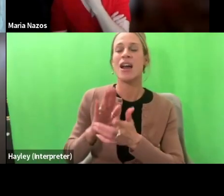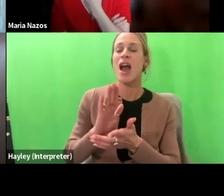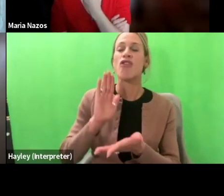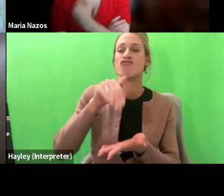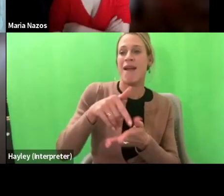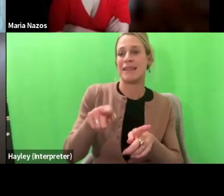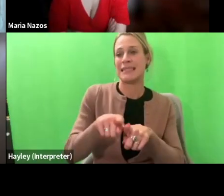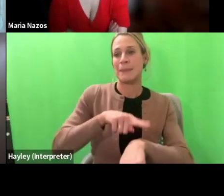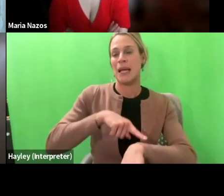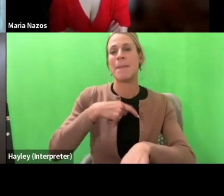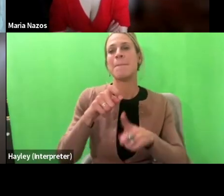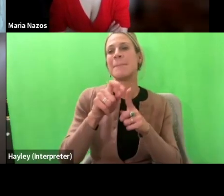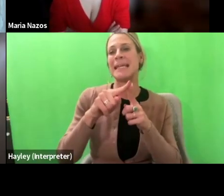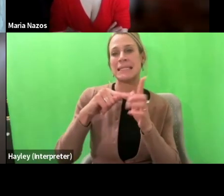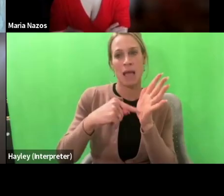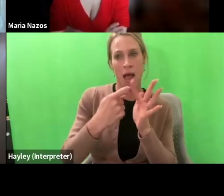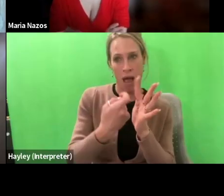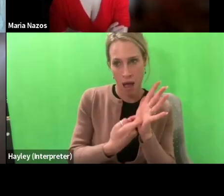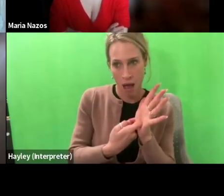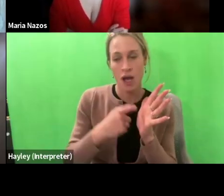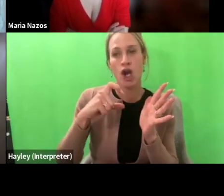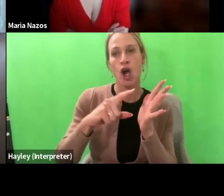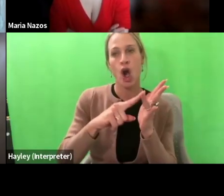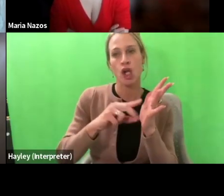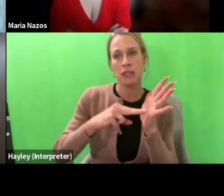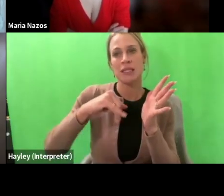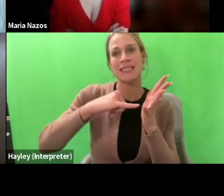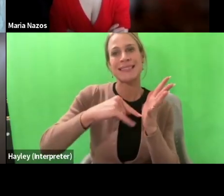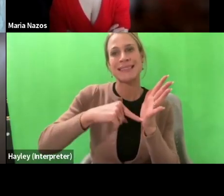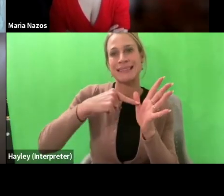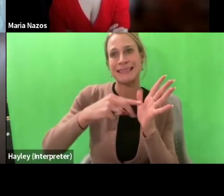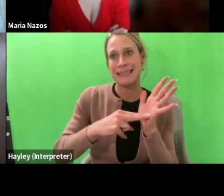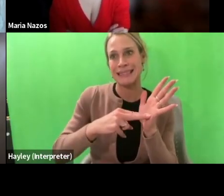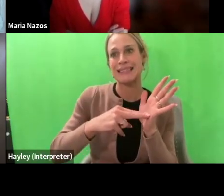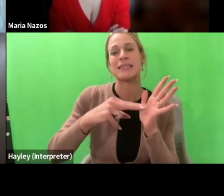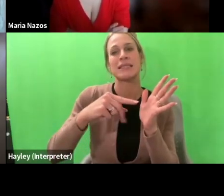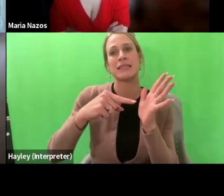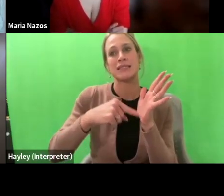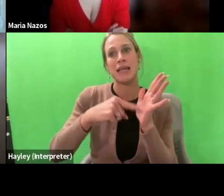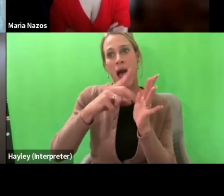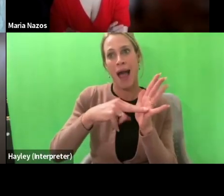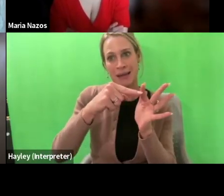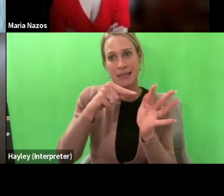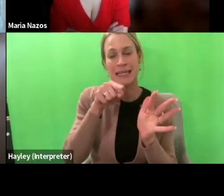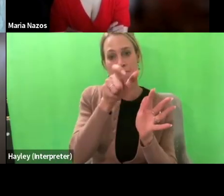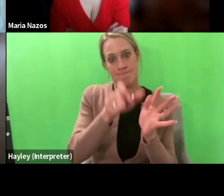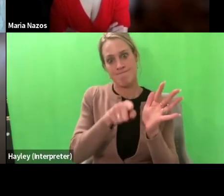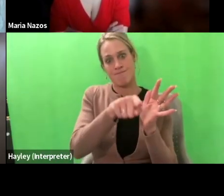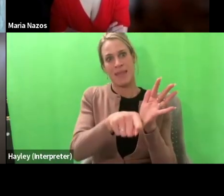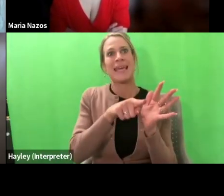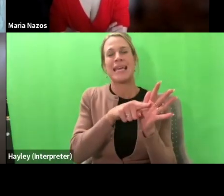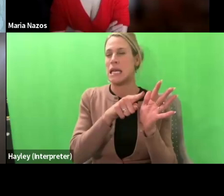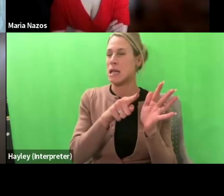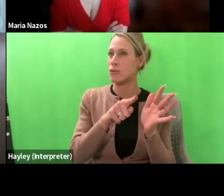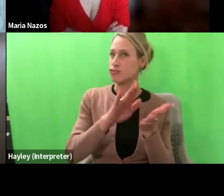was also in the issue, this time as a poet. You know, historically, his career, primarily translator of from 9 different